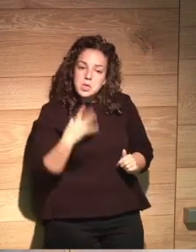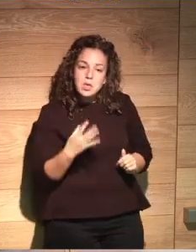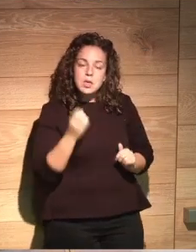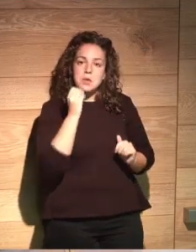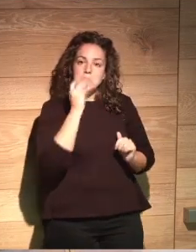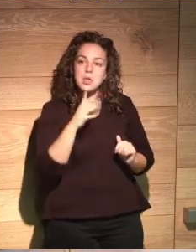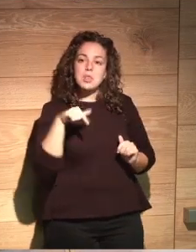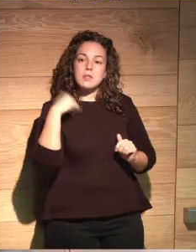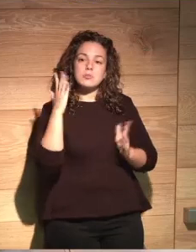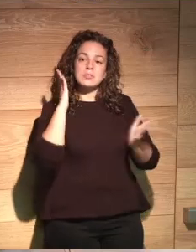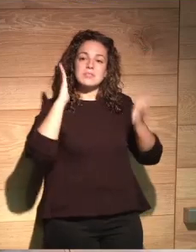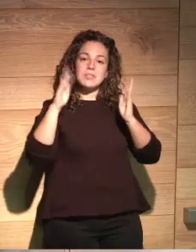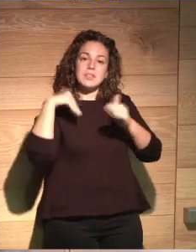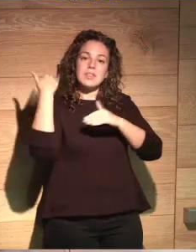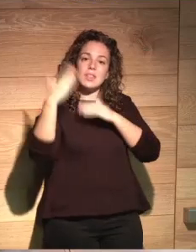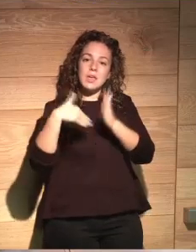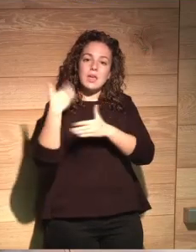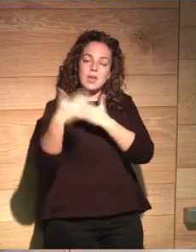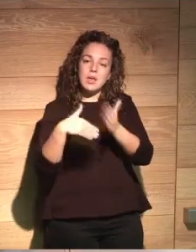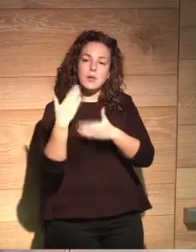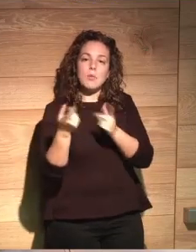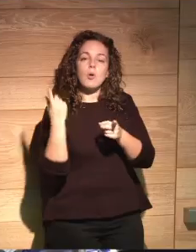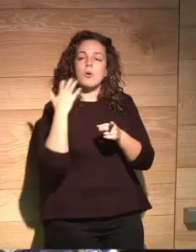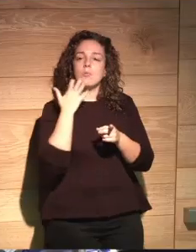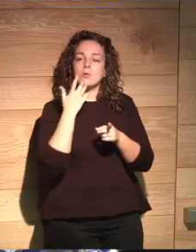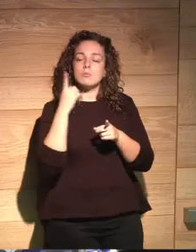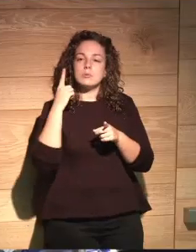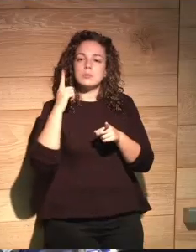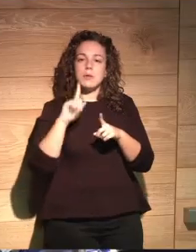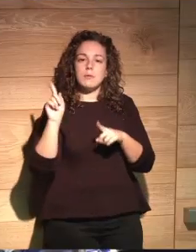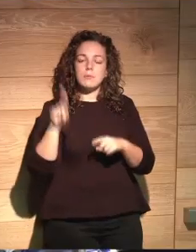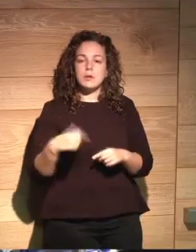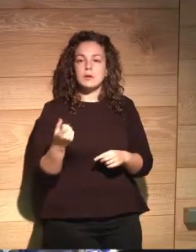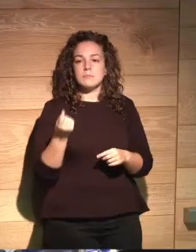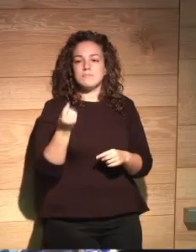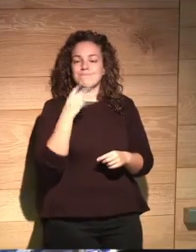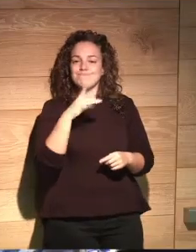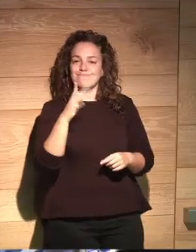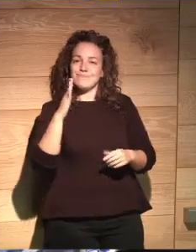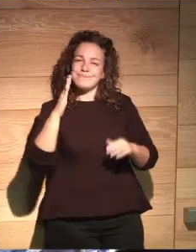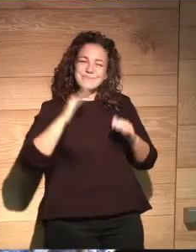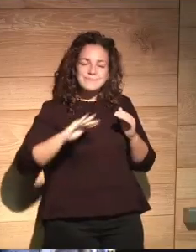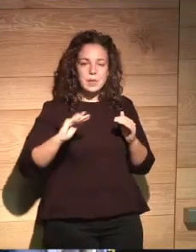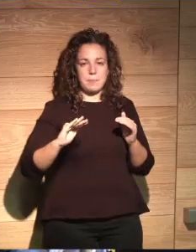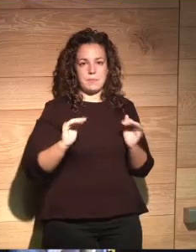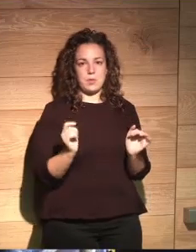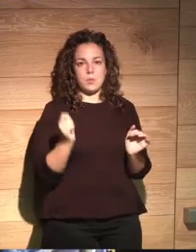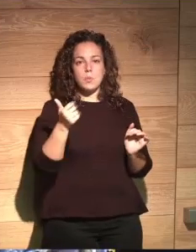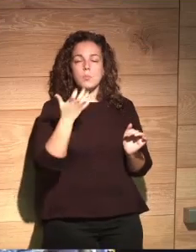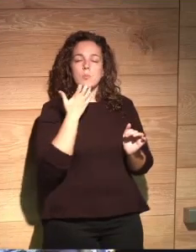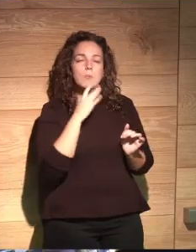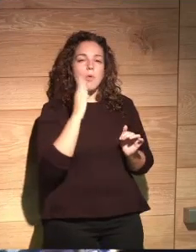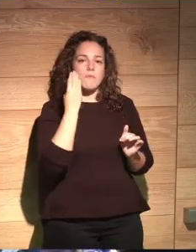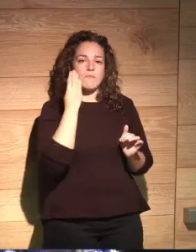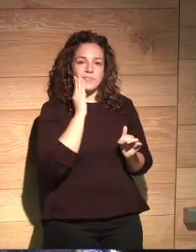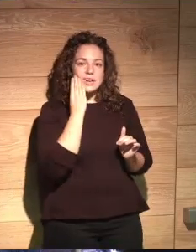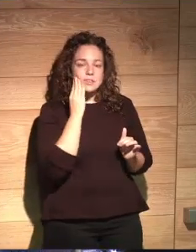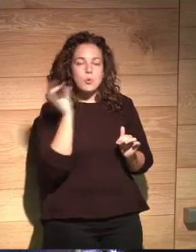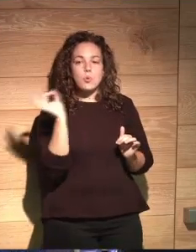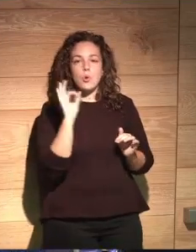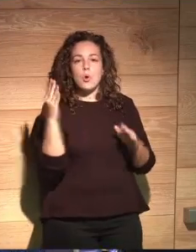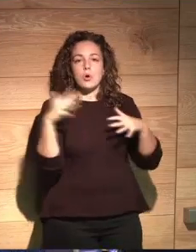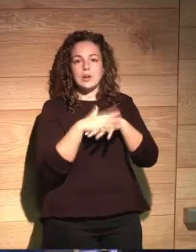a good way. That's true. And then over time, there are other uses, alternative uses that are not so